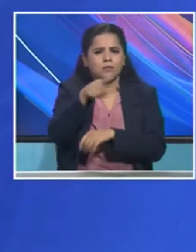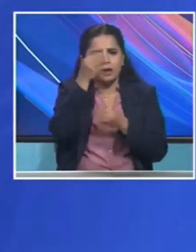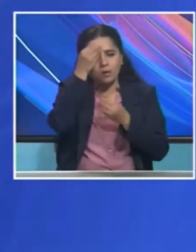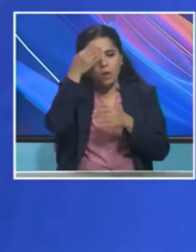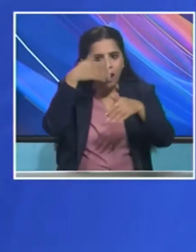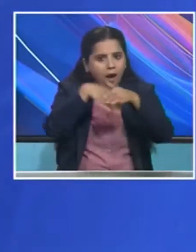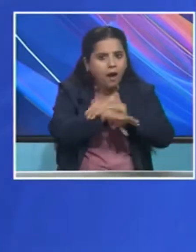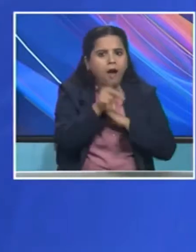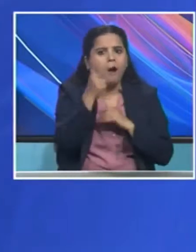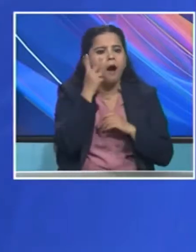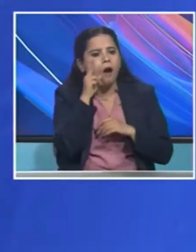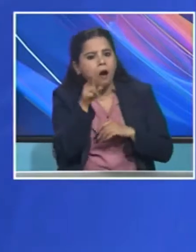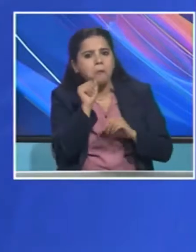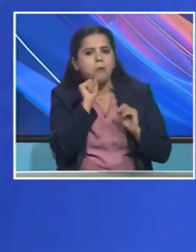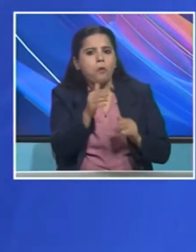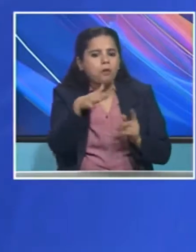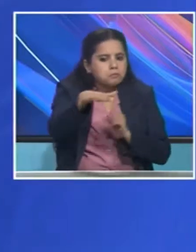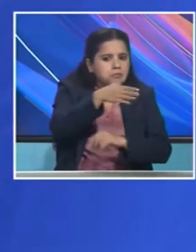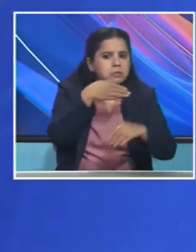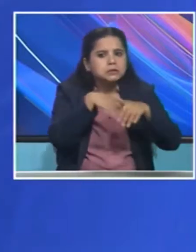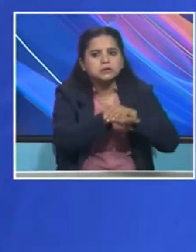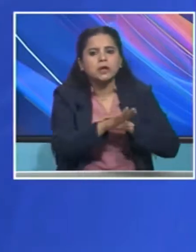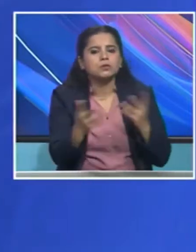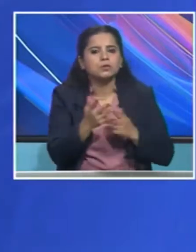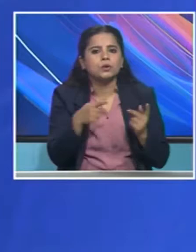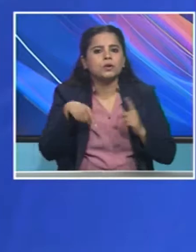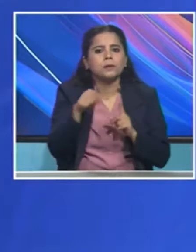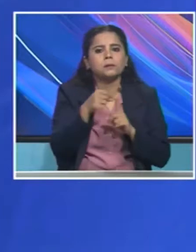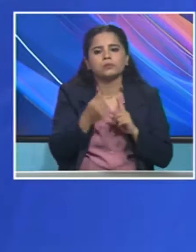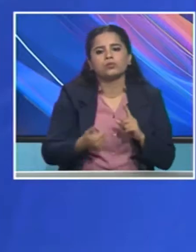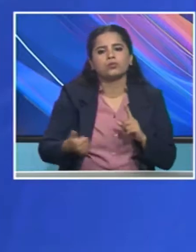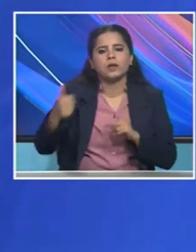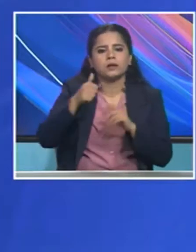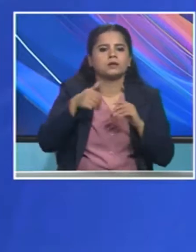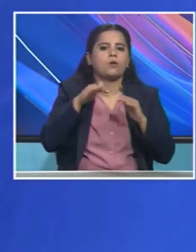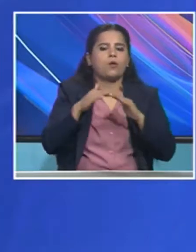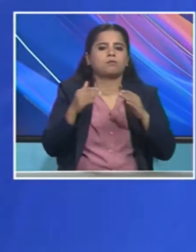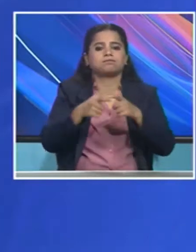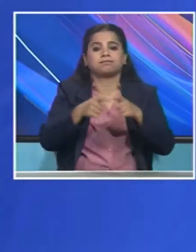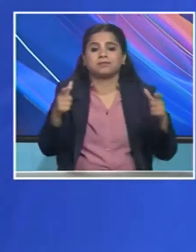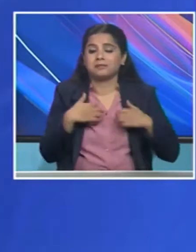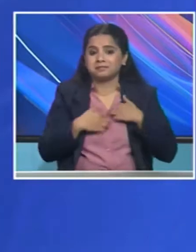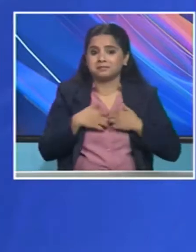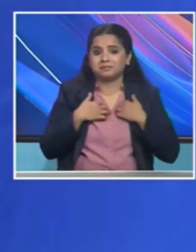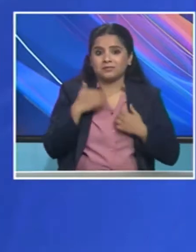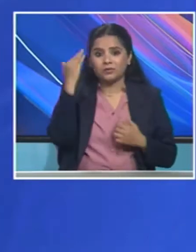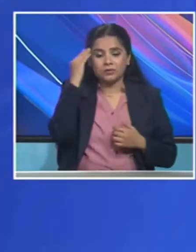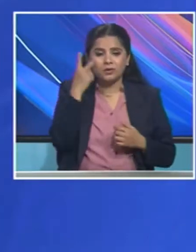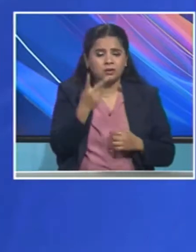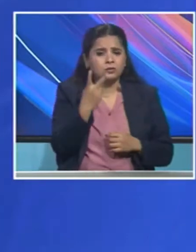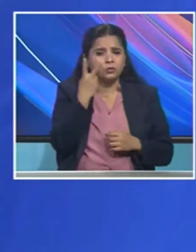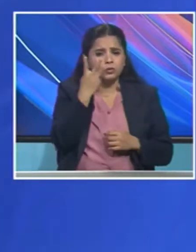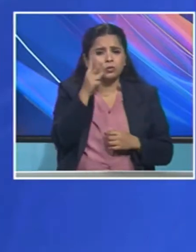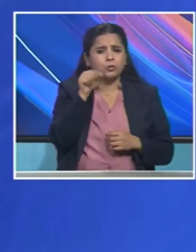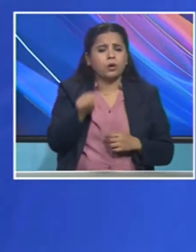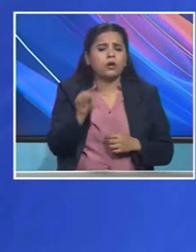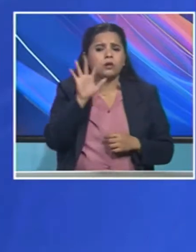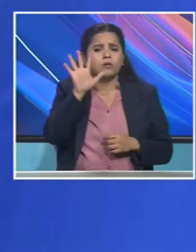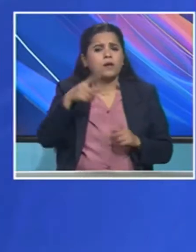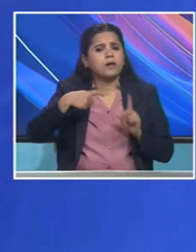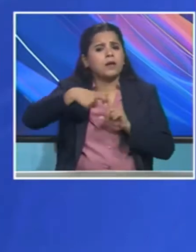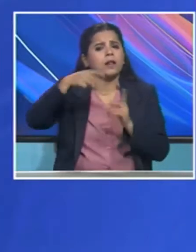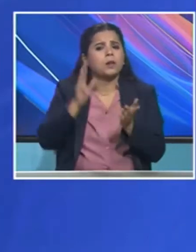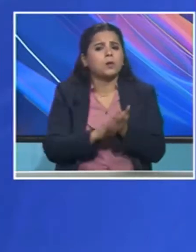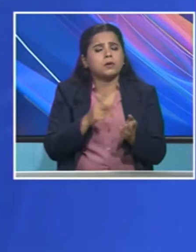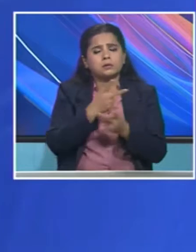of the galleries of Rashtrapati Bhavan. Interesting to know that there are 2.5 kilometers of